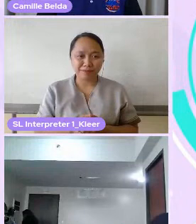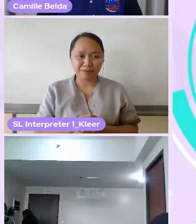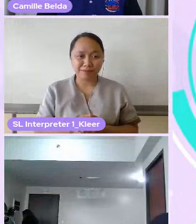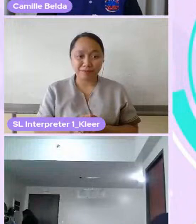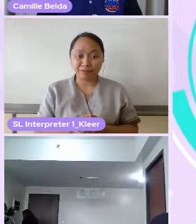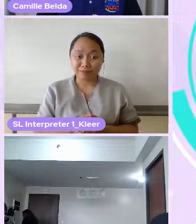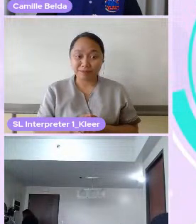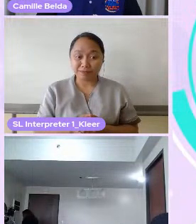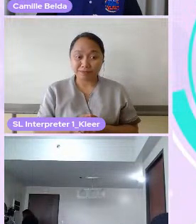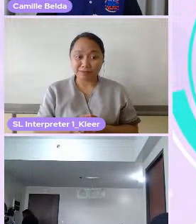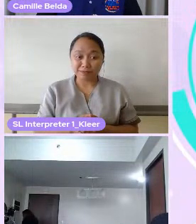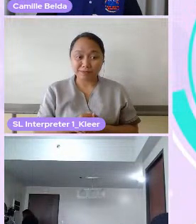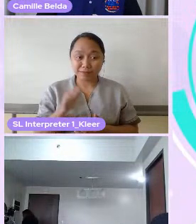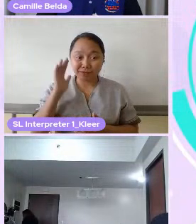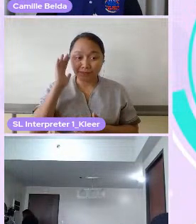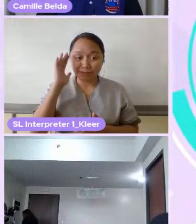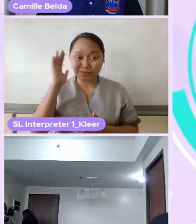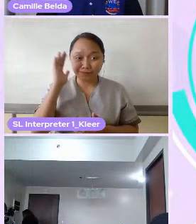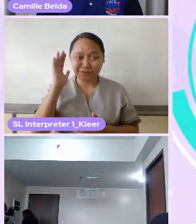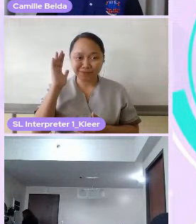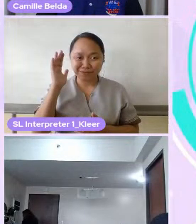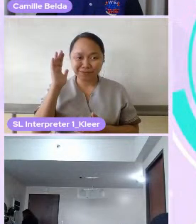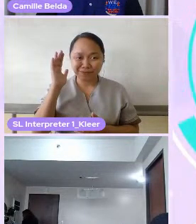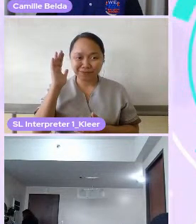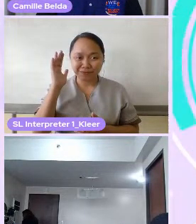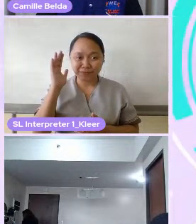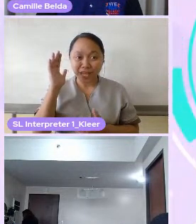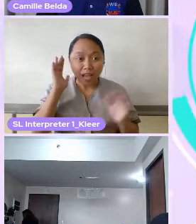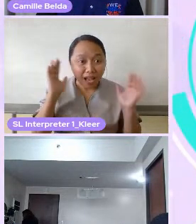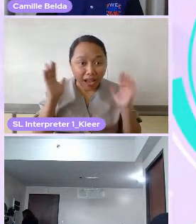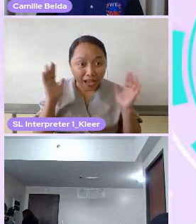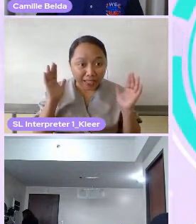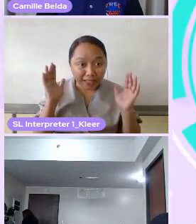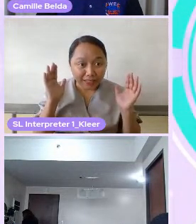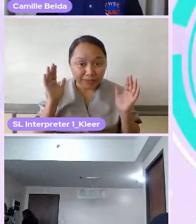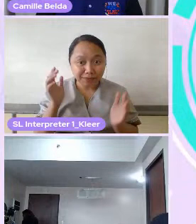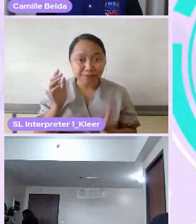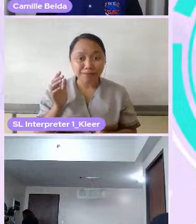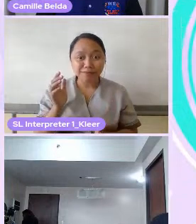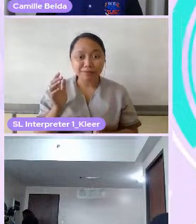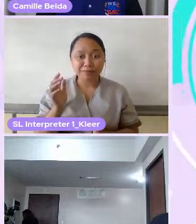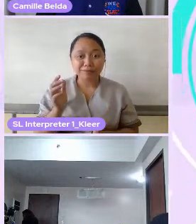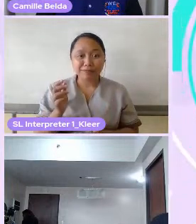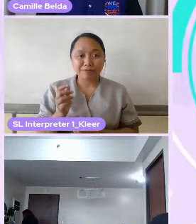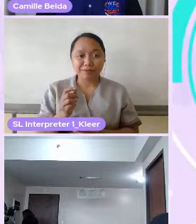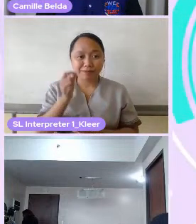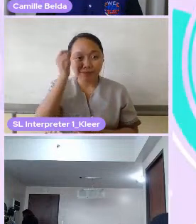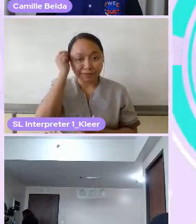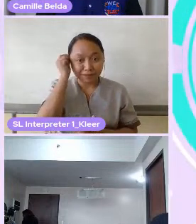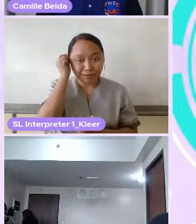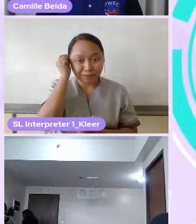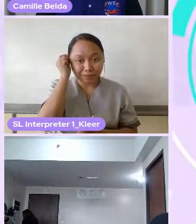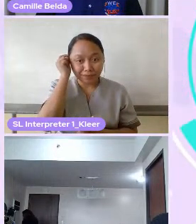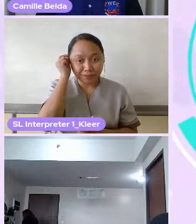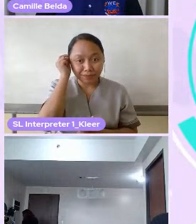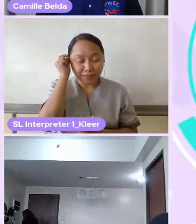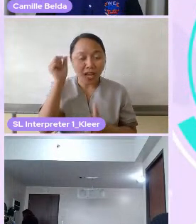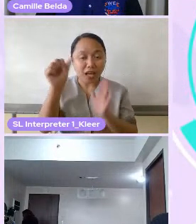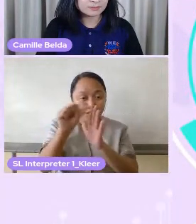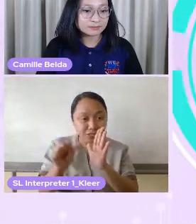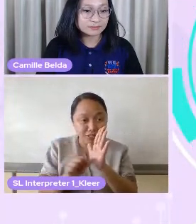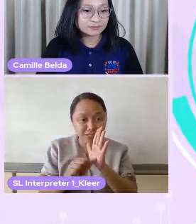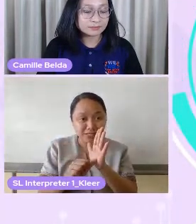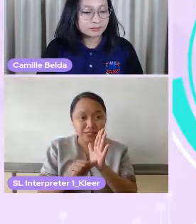Hi, hello, Camille. Hi, Attorney Giselle. Yeah, am I